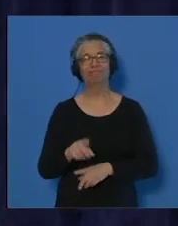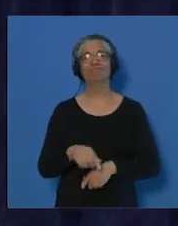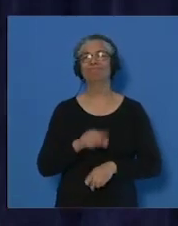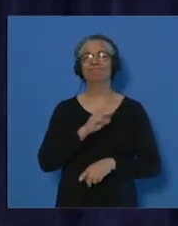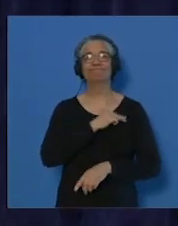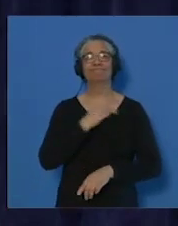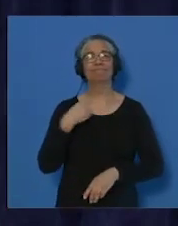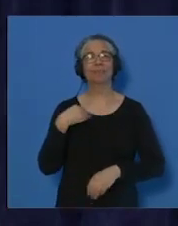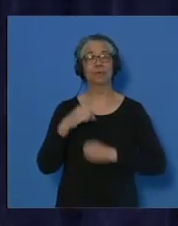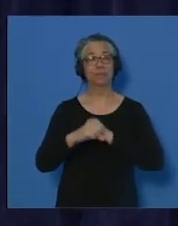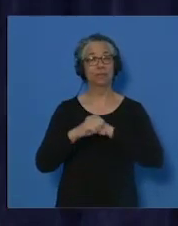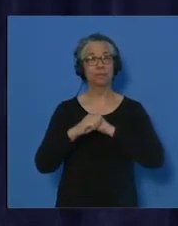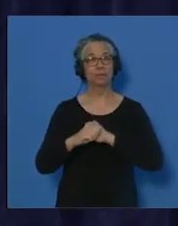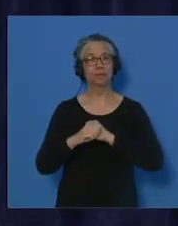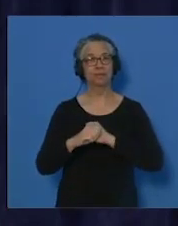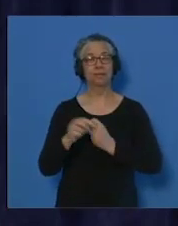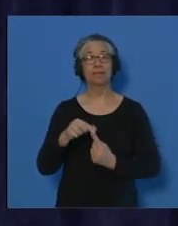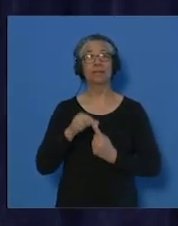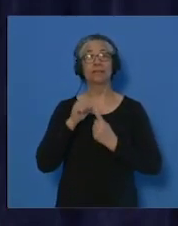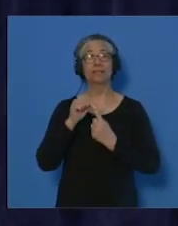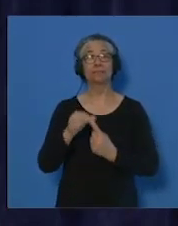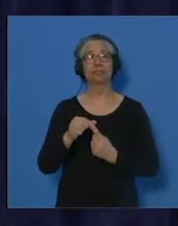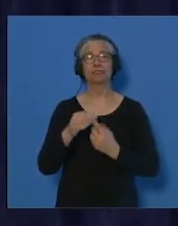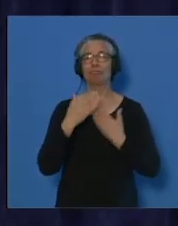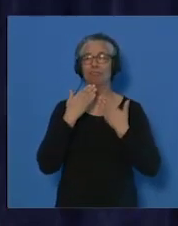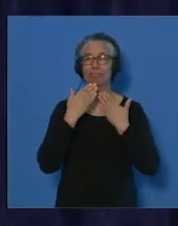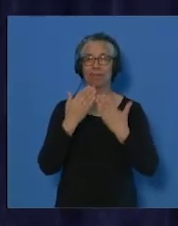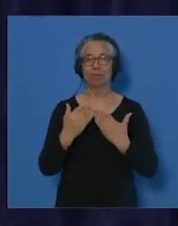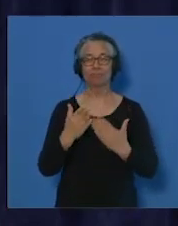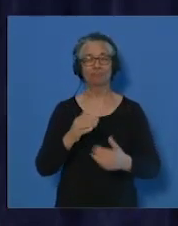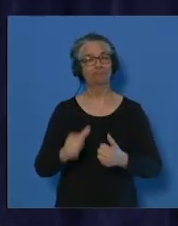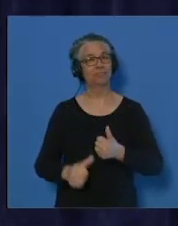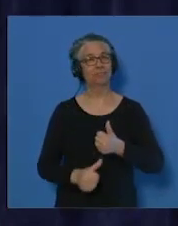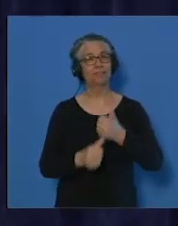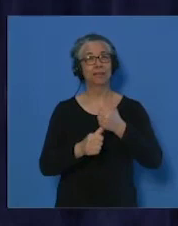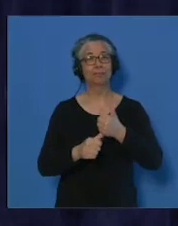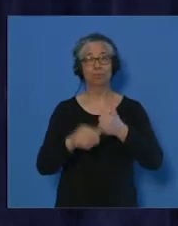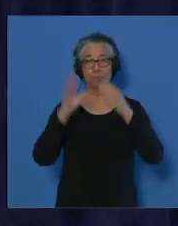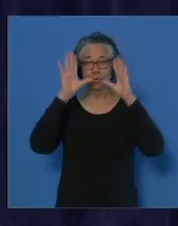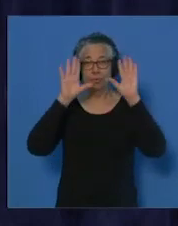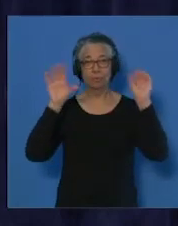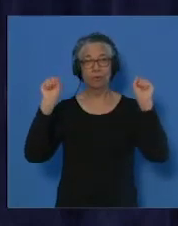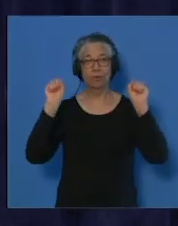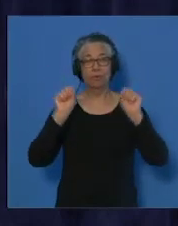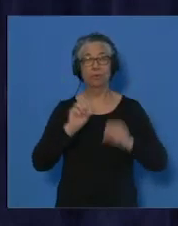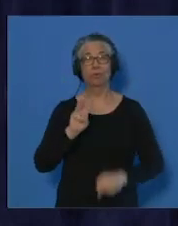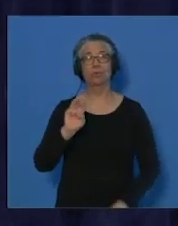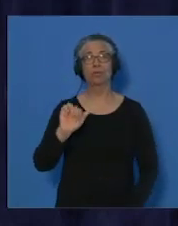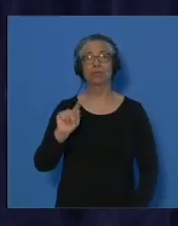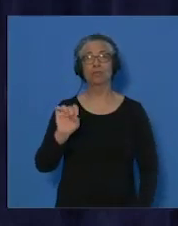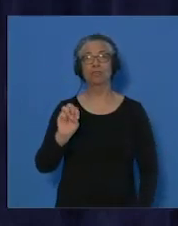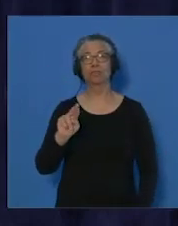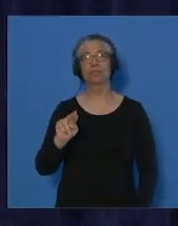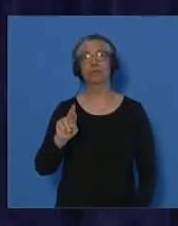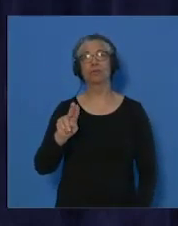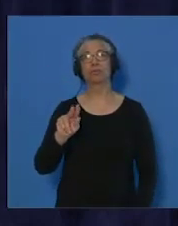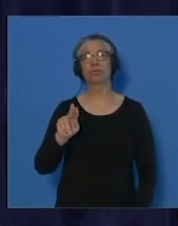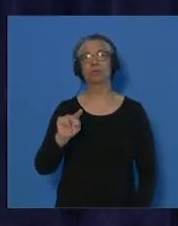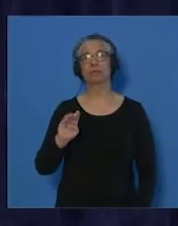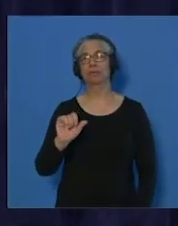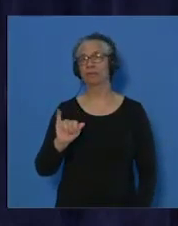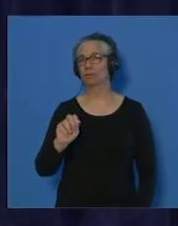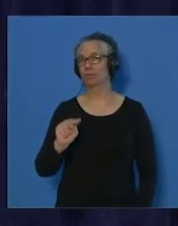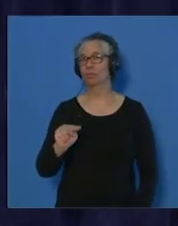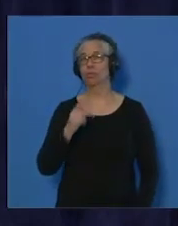have. I want to give a special thanks to my Deputy Premier, Walter O'Ban, who stepped in on Monday to lead the press conference while